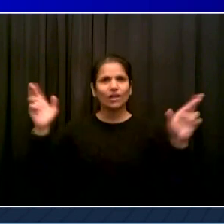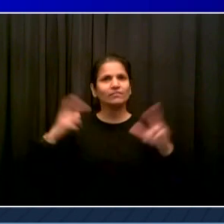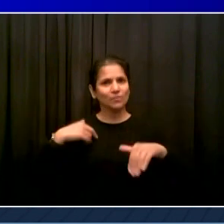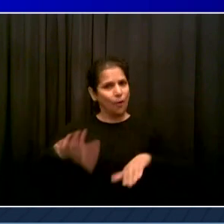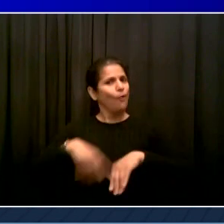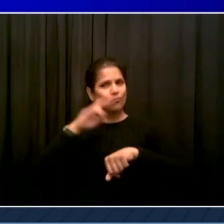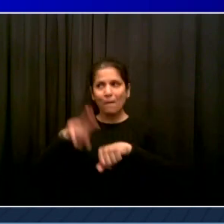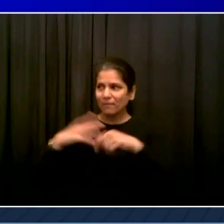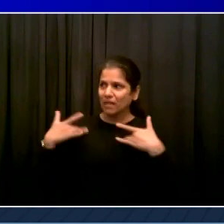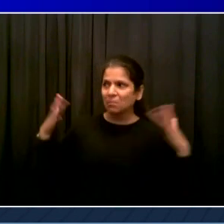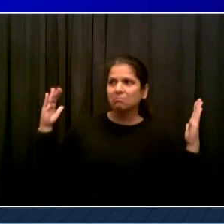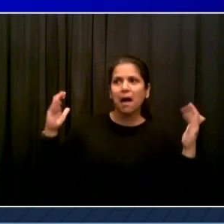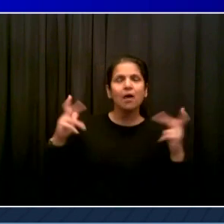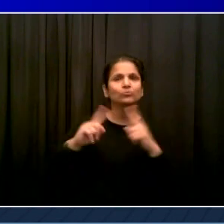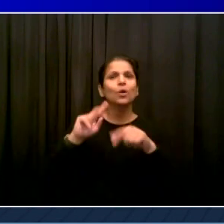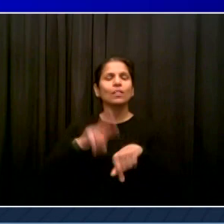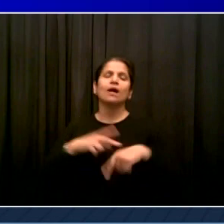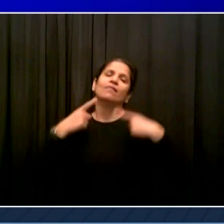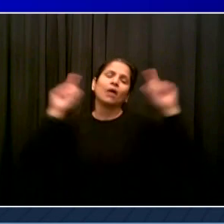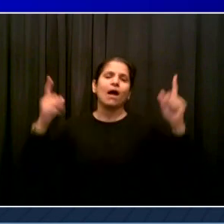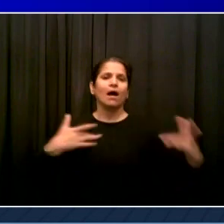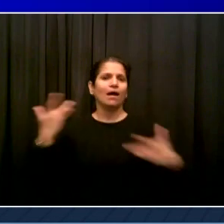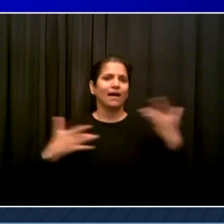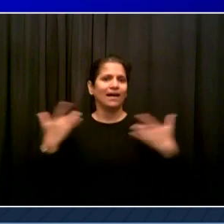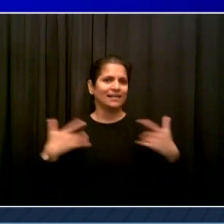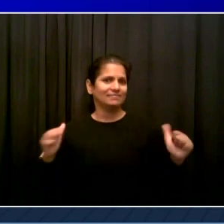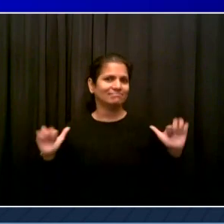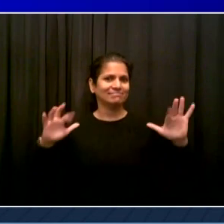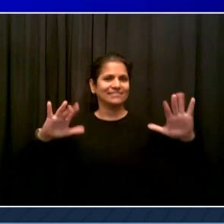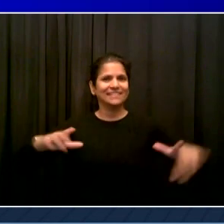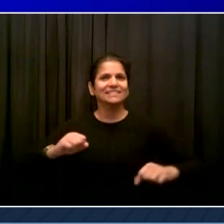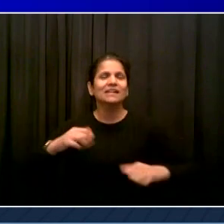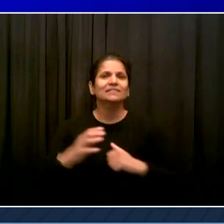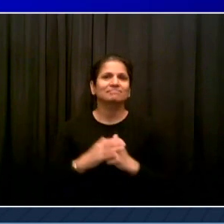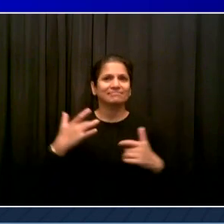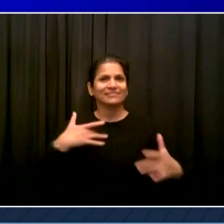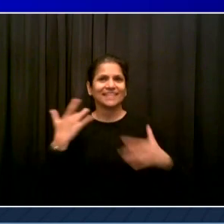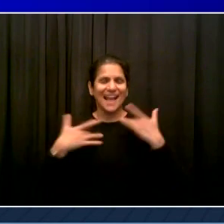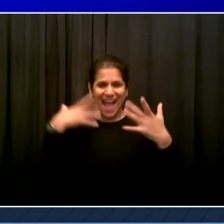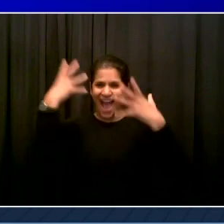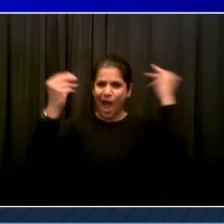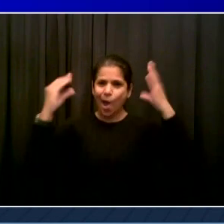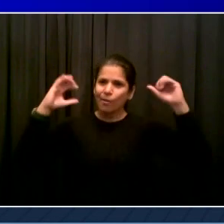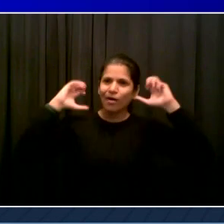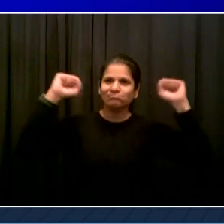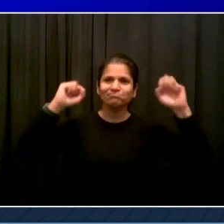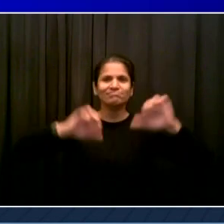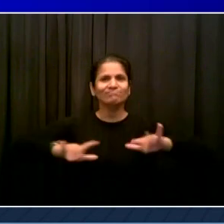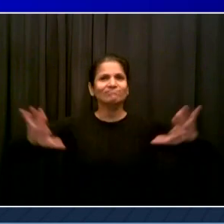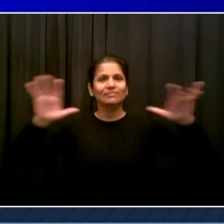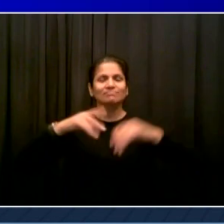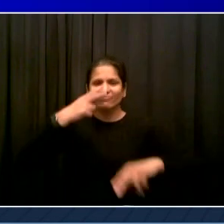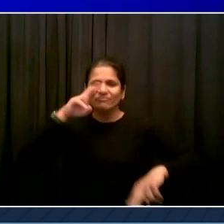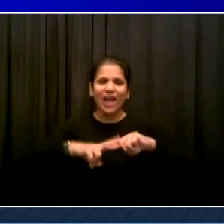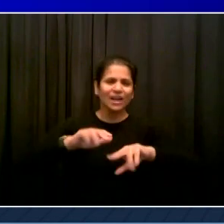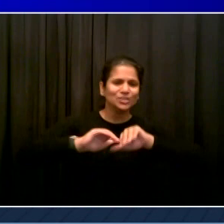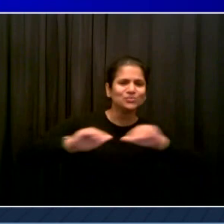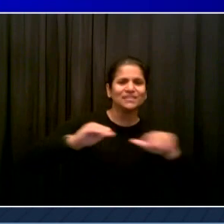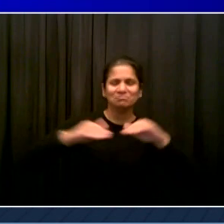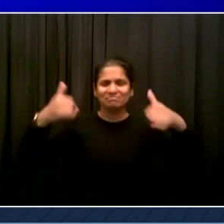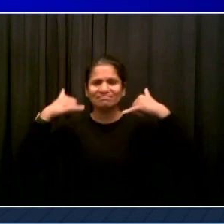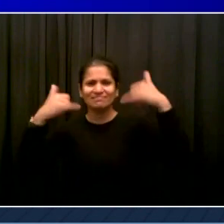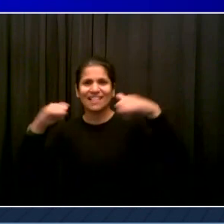to do what is great for the families of this city, the kids of this city, have them all open.